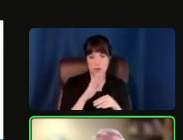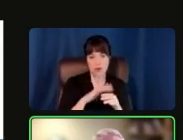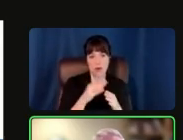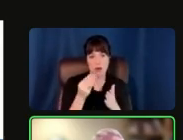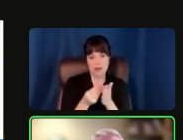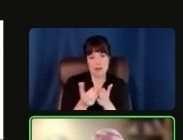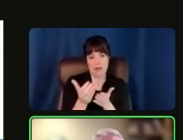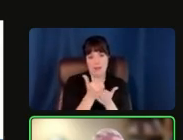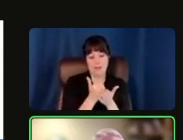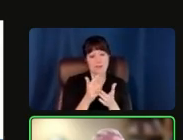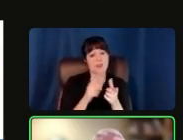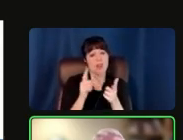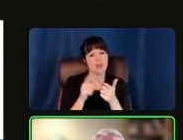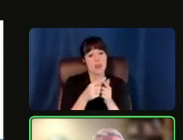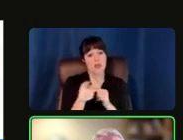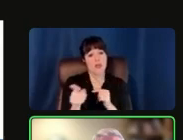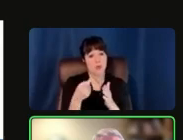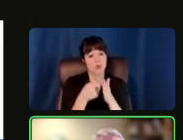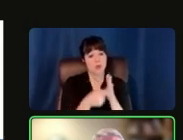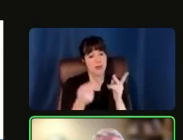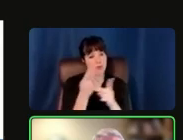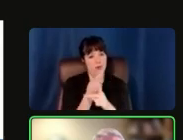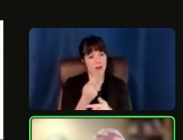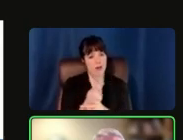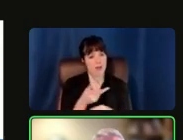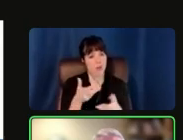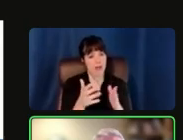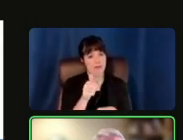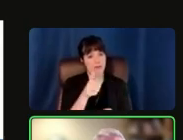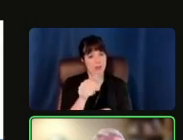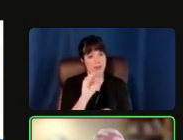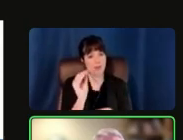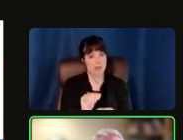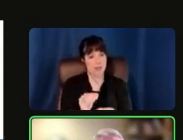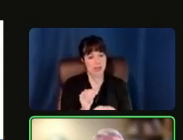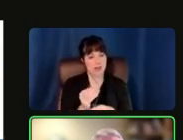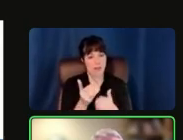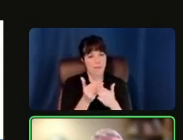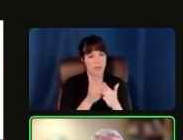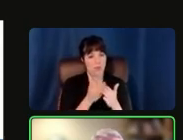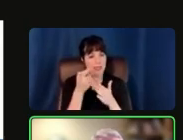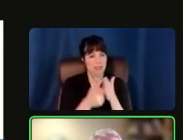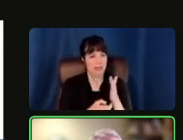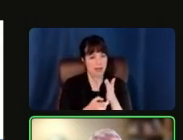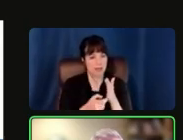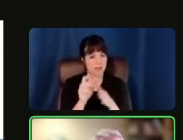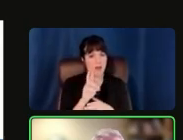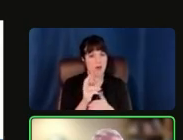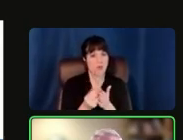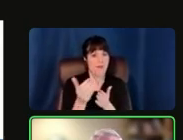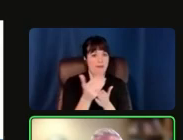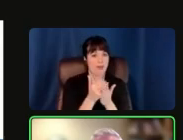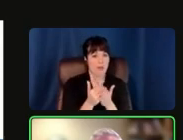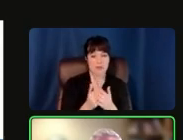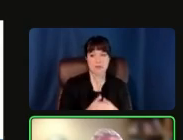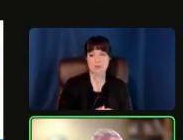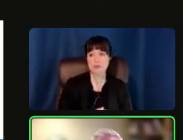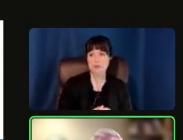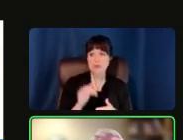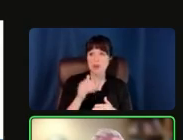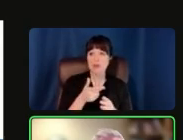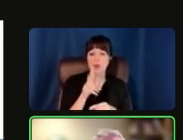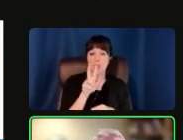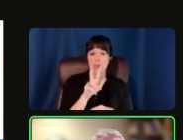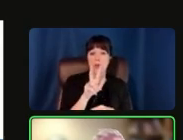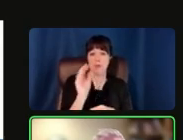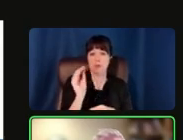the proposed rates are calculated to allow for a 10% pre-tax revenue. Out of that 10%, approximately 3%